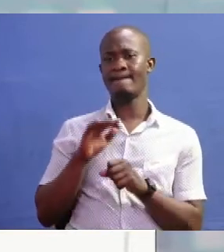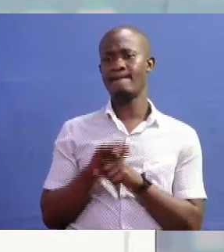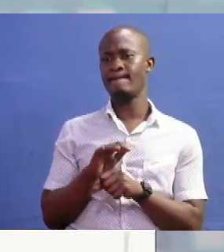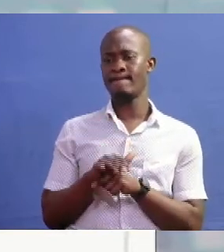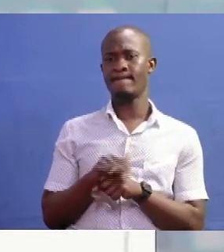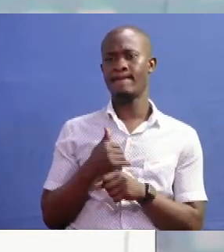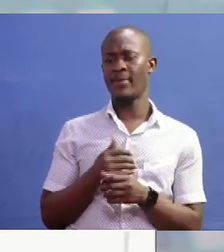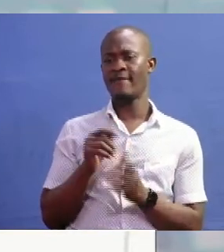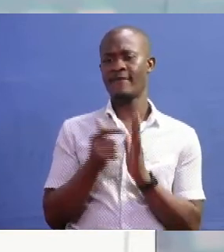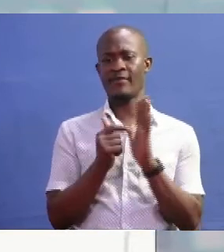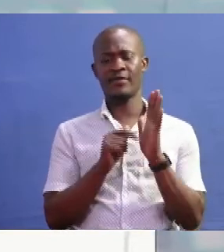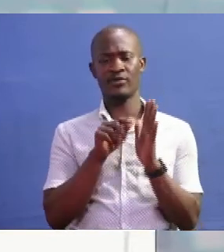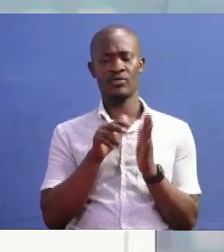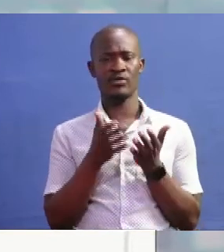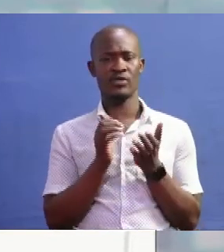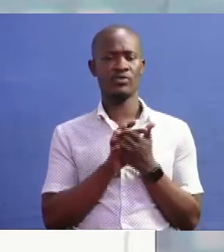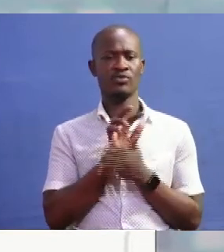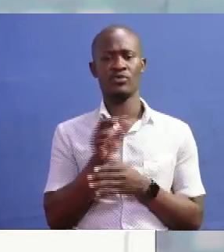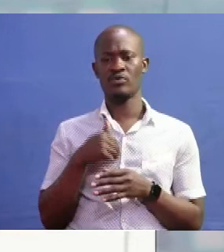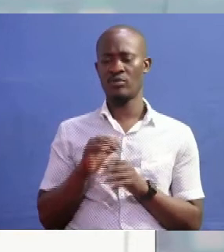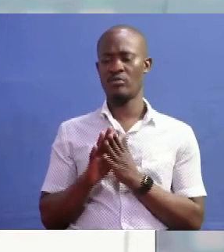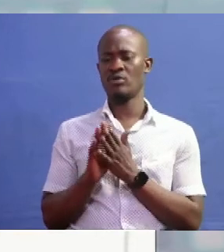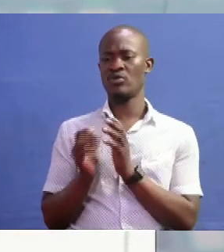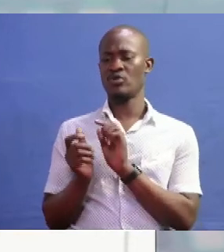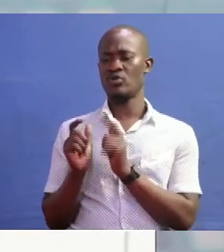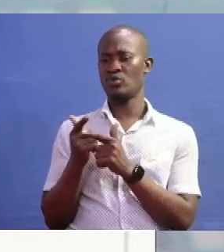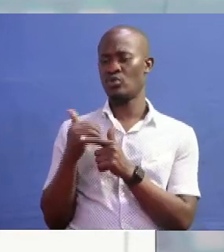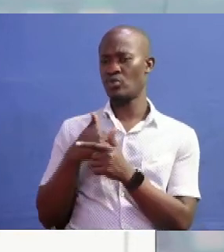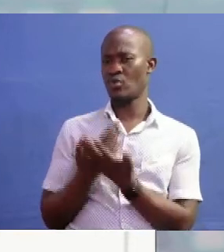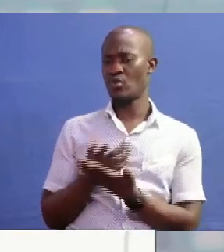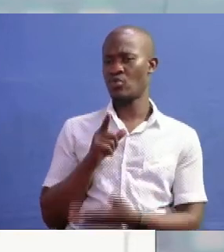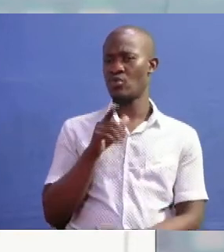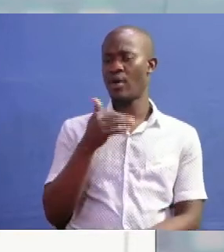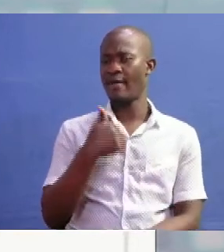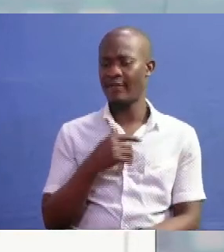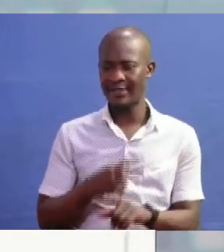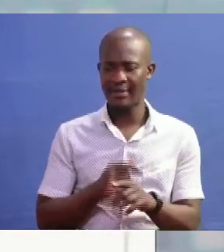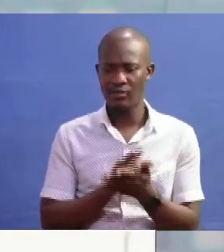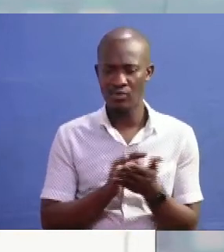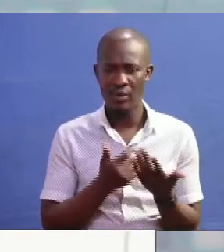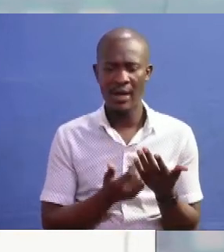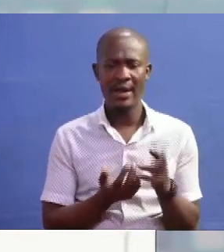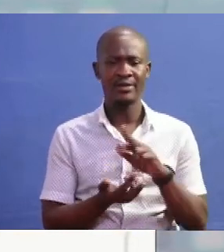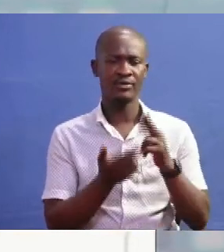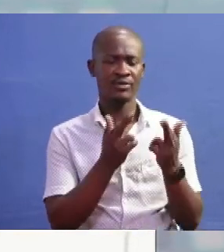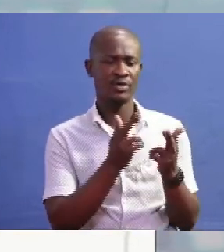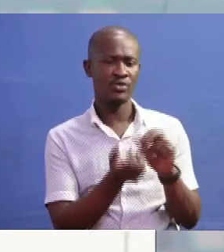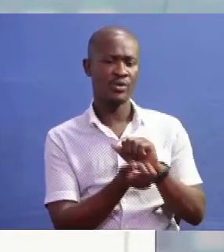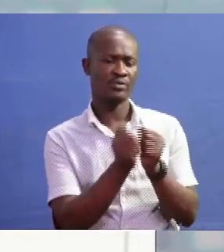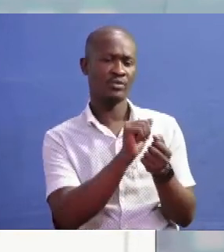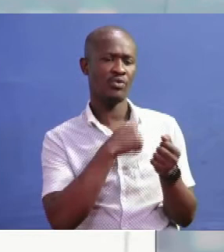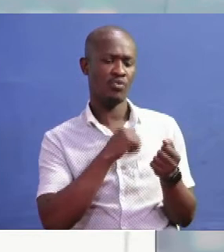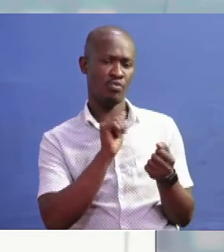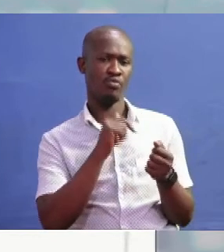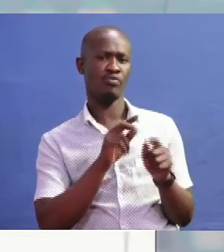several factors that you need to consider when you are diversifying. You also have when you are diversifying, you should